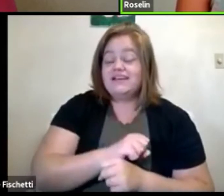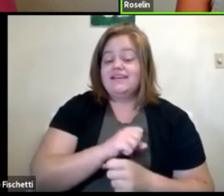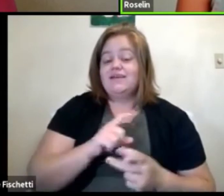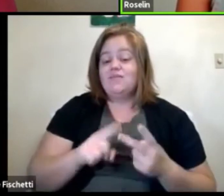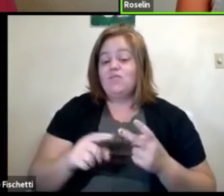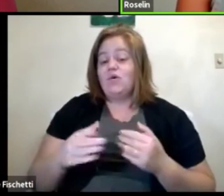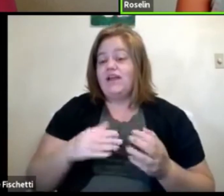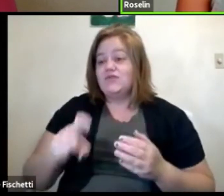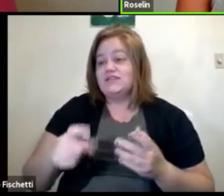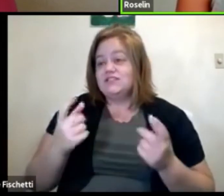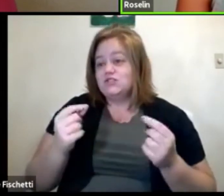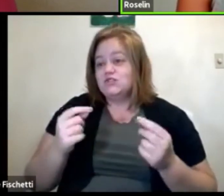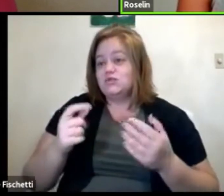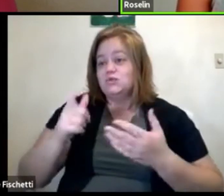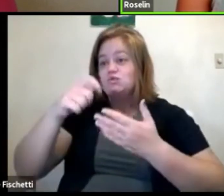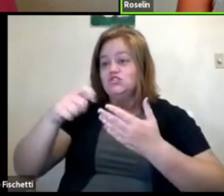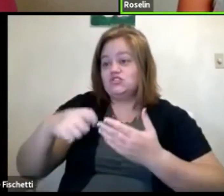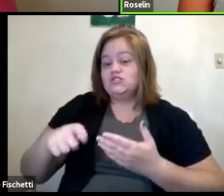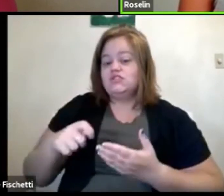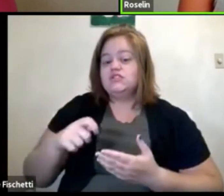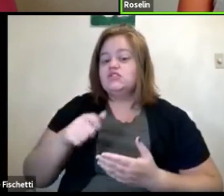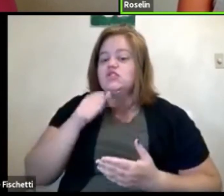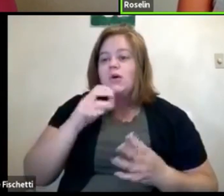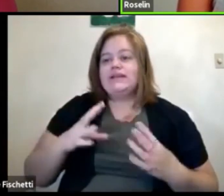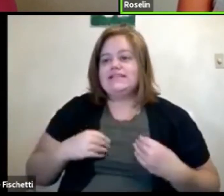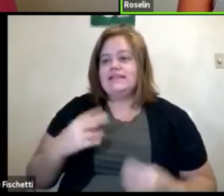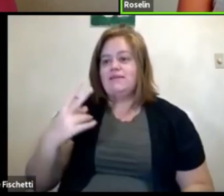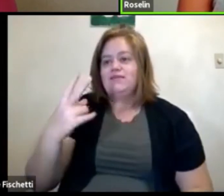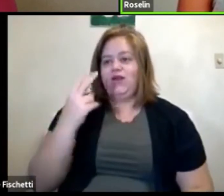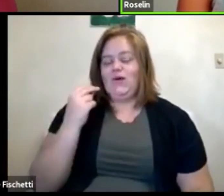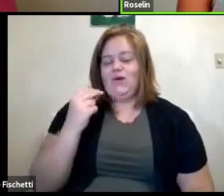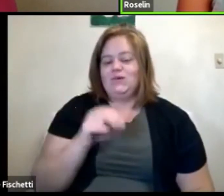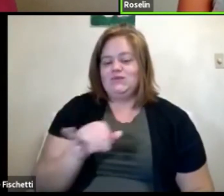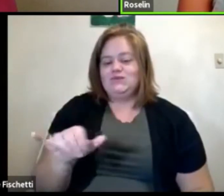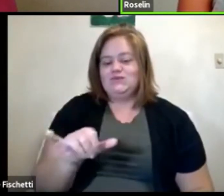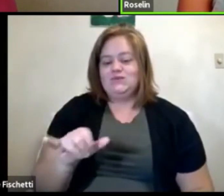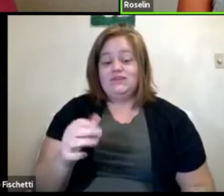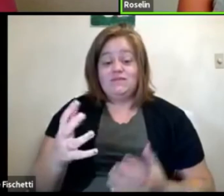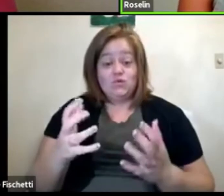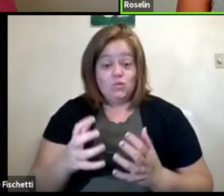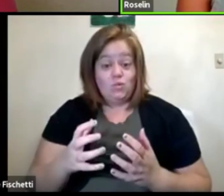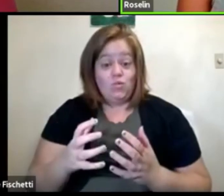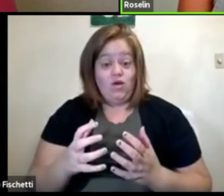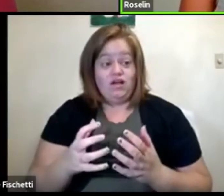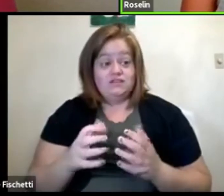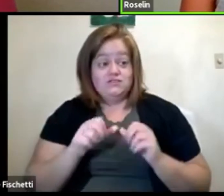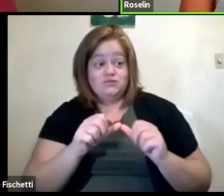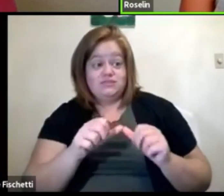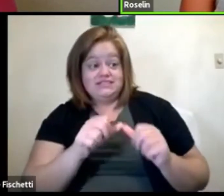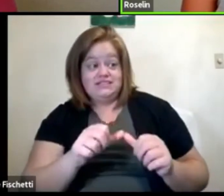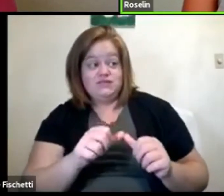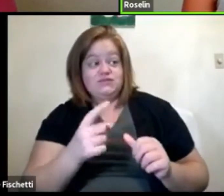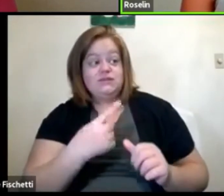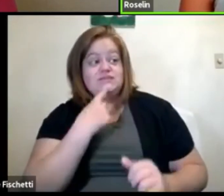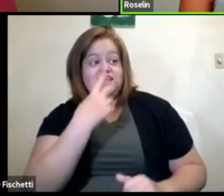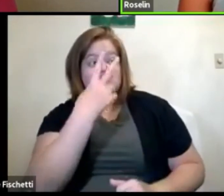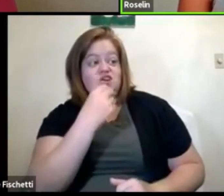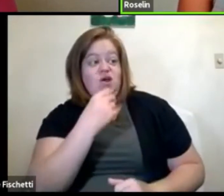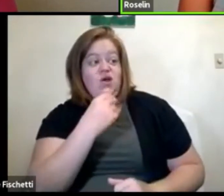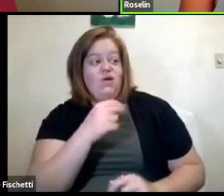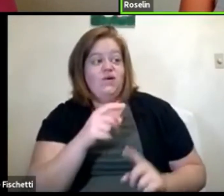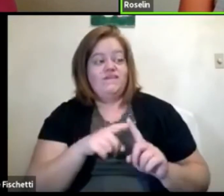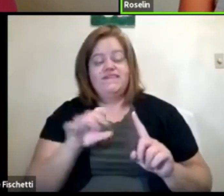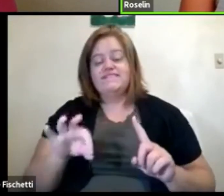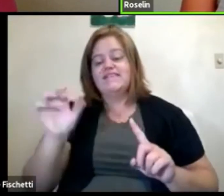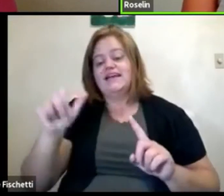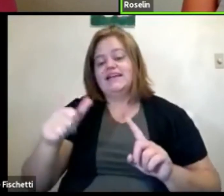do. Don't take no for an answer. If one door closes, go find another one, the back door or